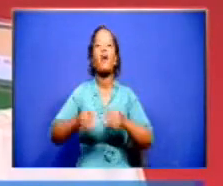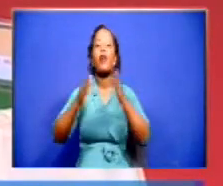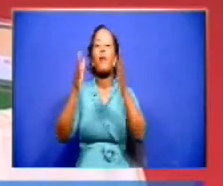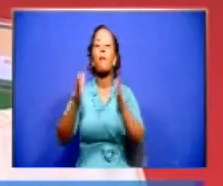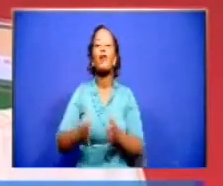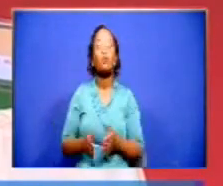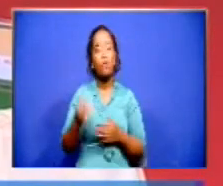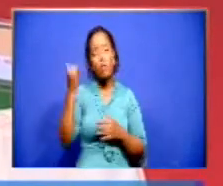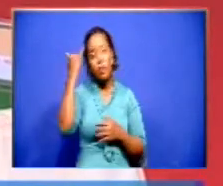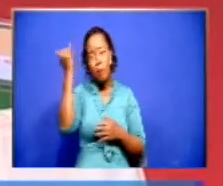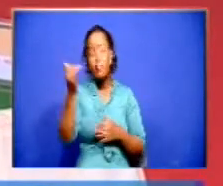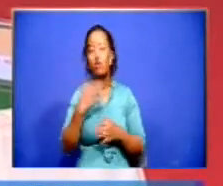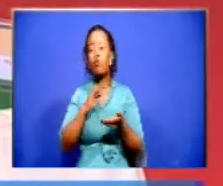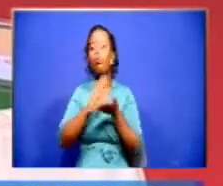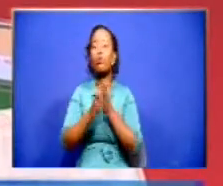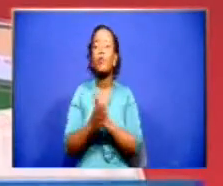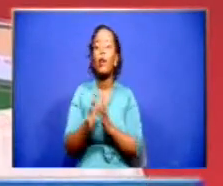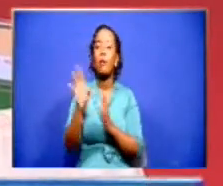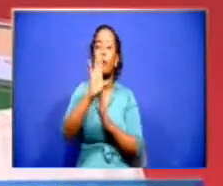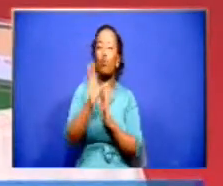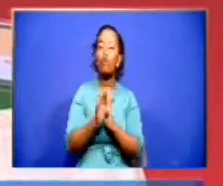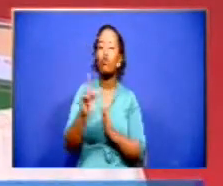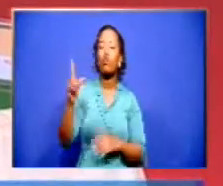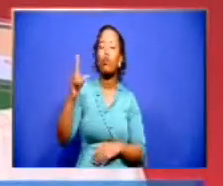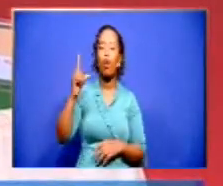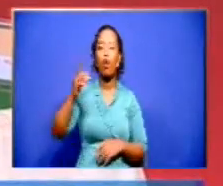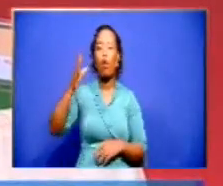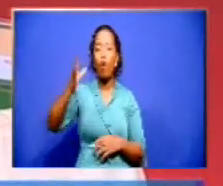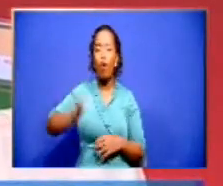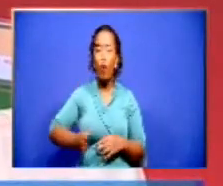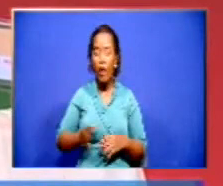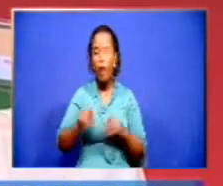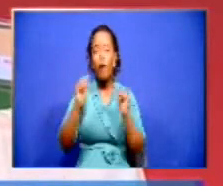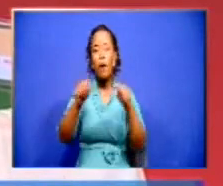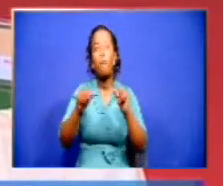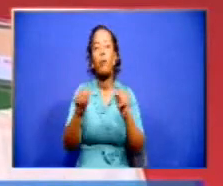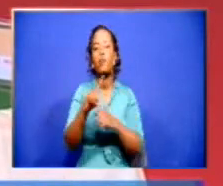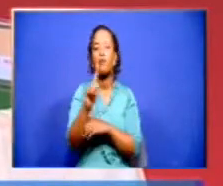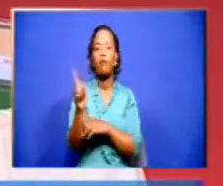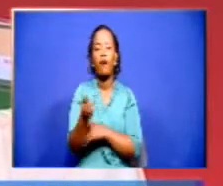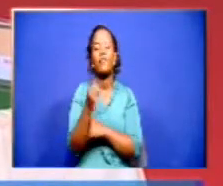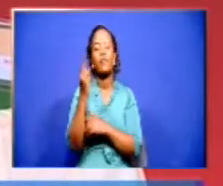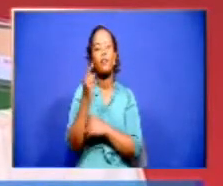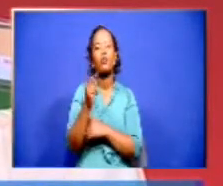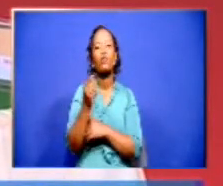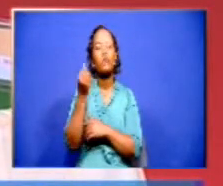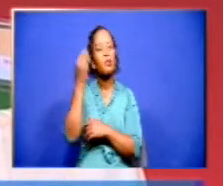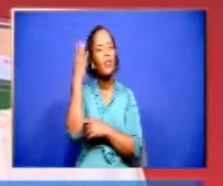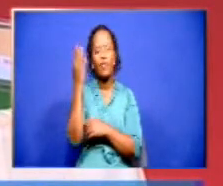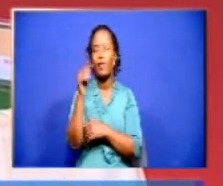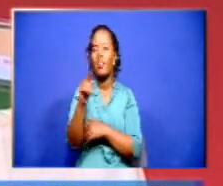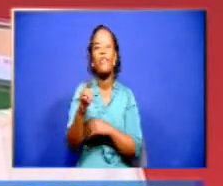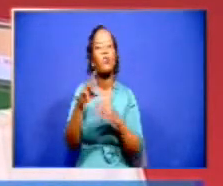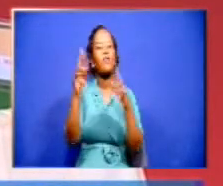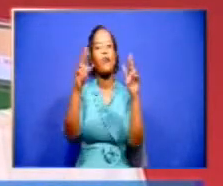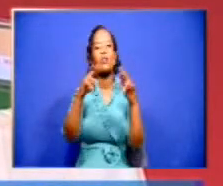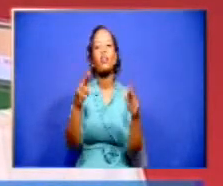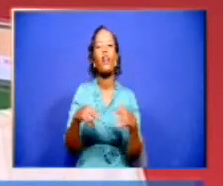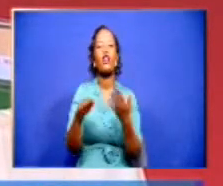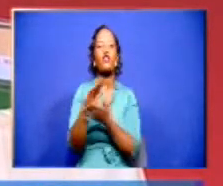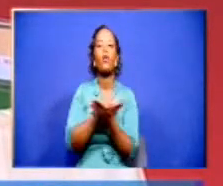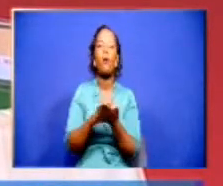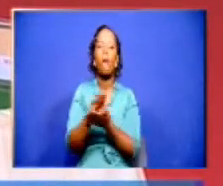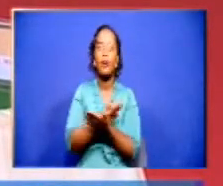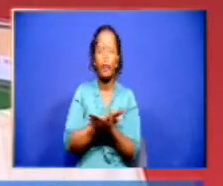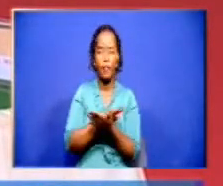to be a constitutional lawyer or is a constitutional lawyer would have to identify with that. It's an international material.